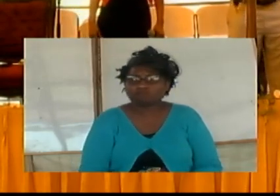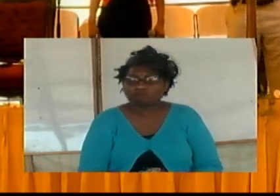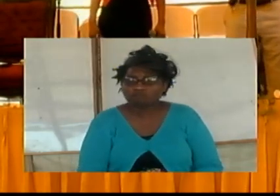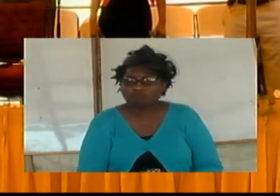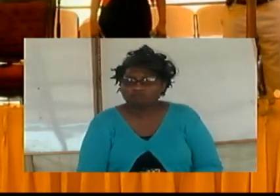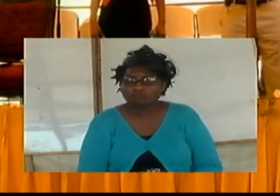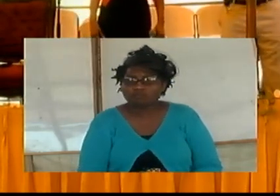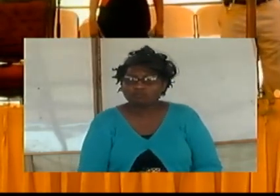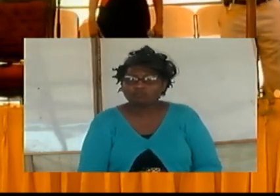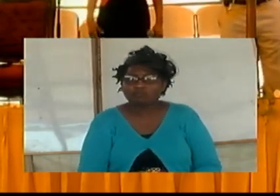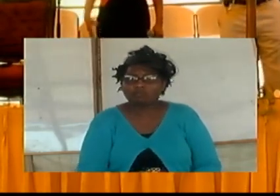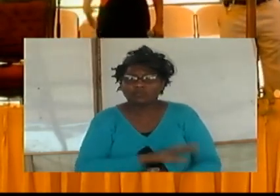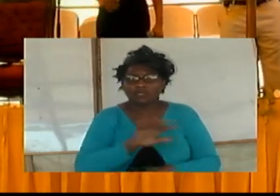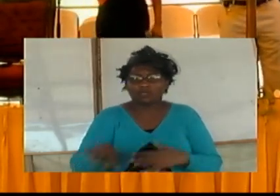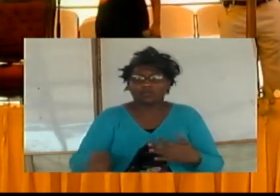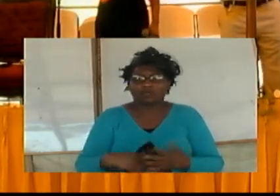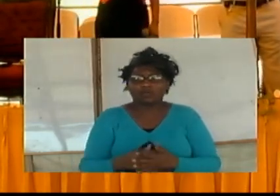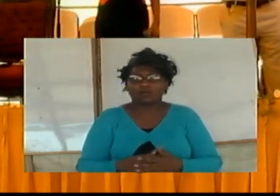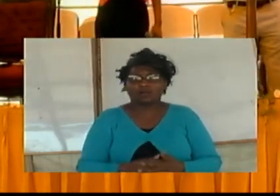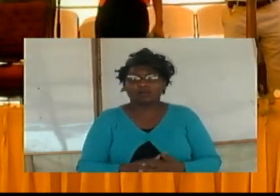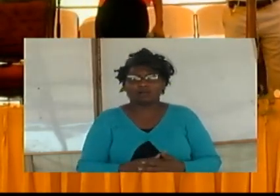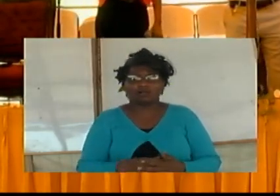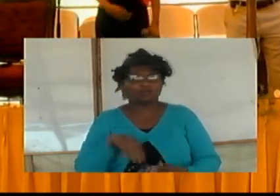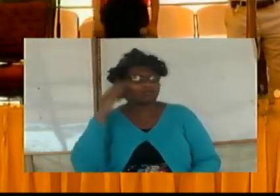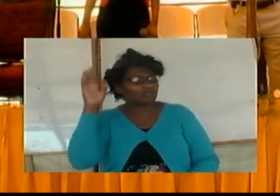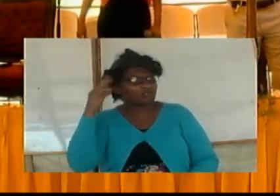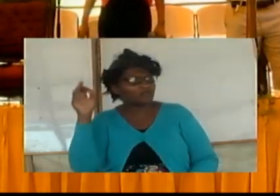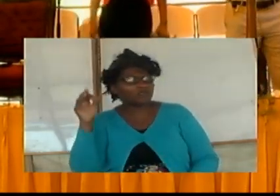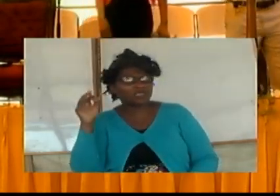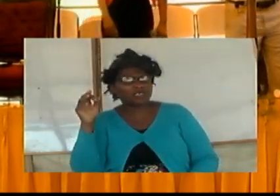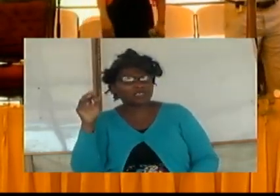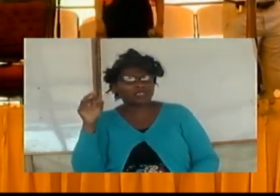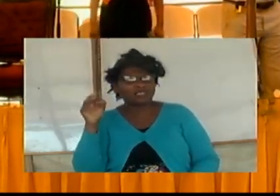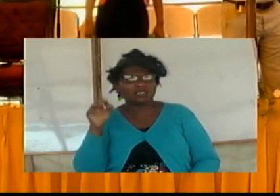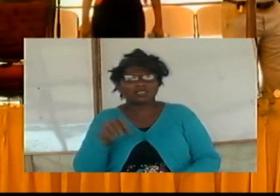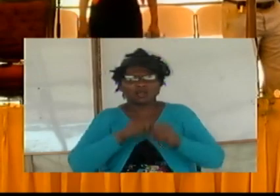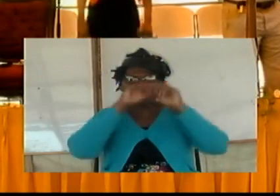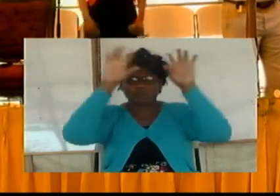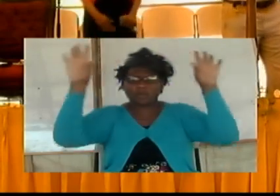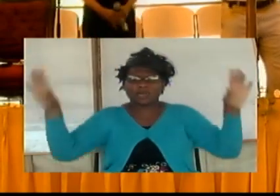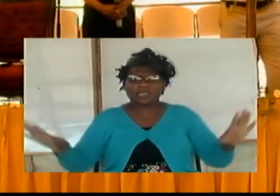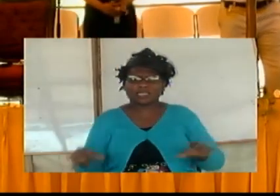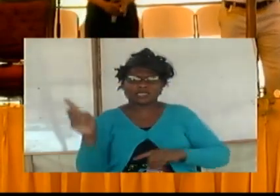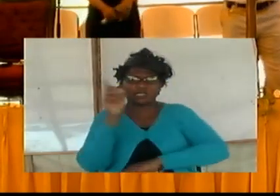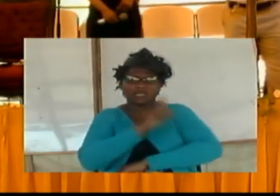all it is just pointing towards a brighter day for the kingdom of God.